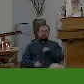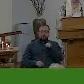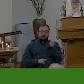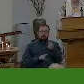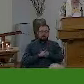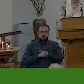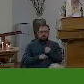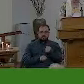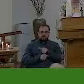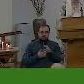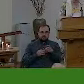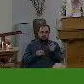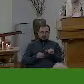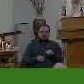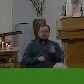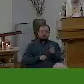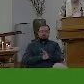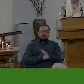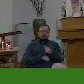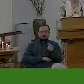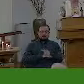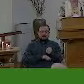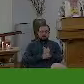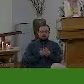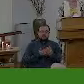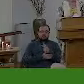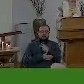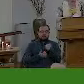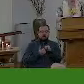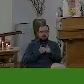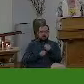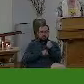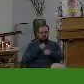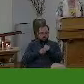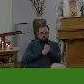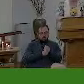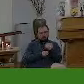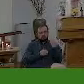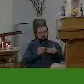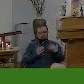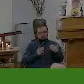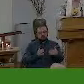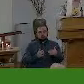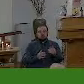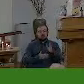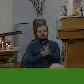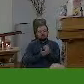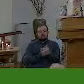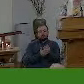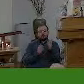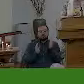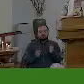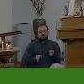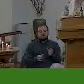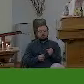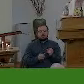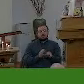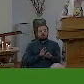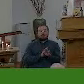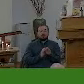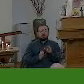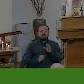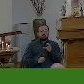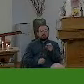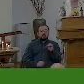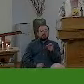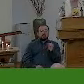annual business day, where we review how the year has gone by, pass the budget, elect officers for the board, as